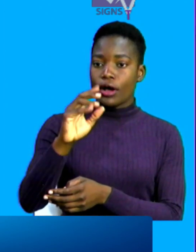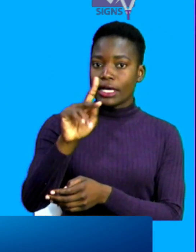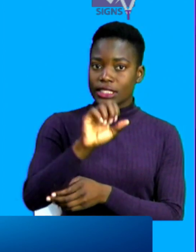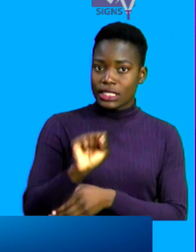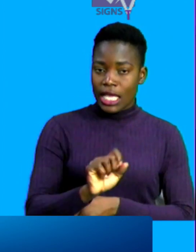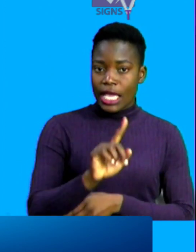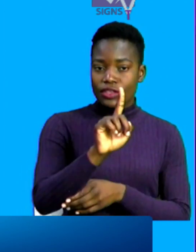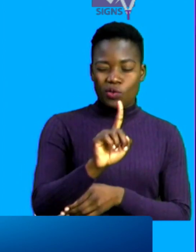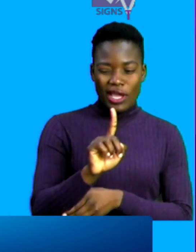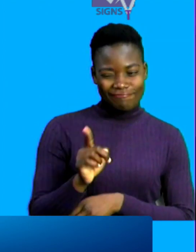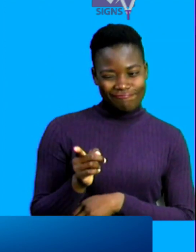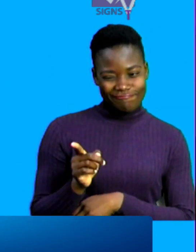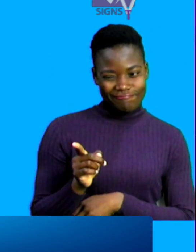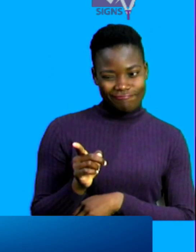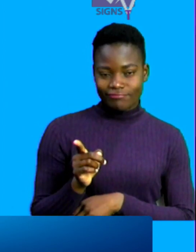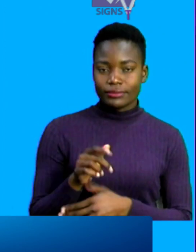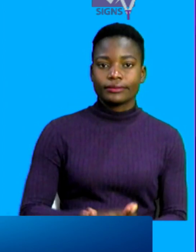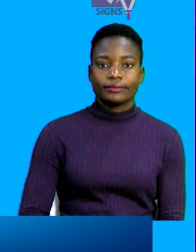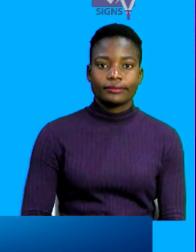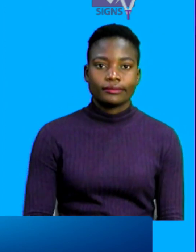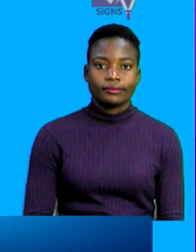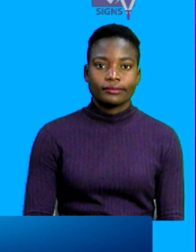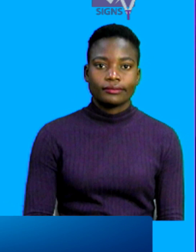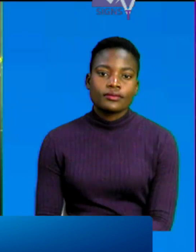such notorious conservancy.